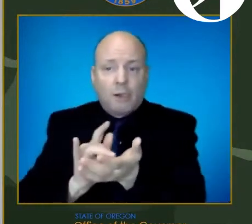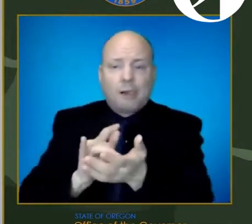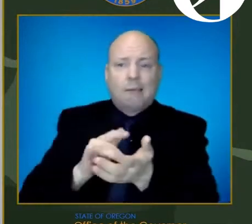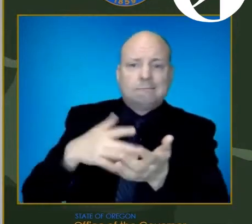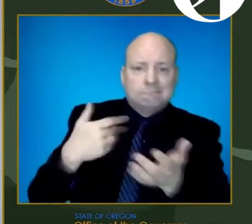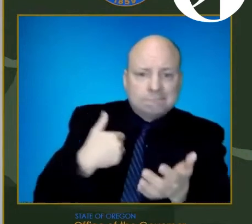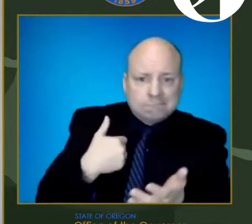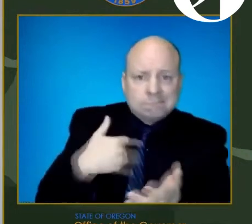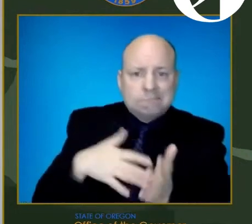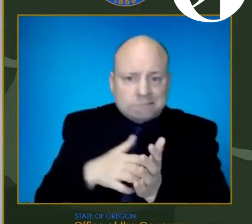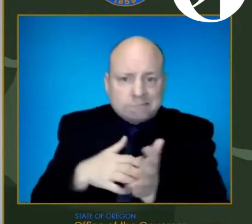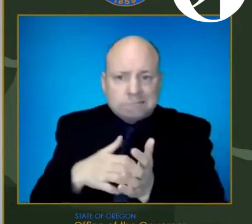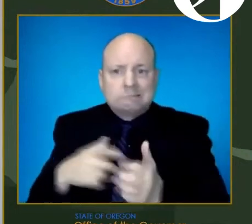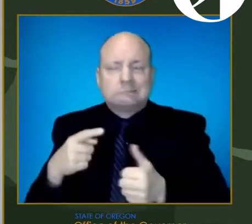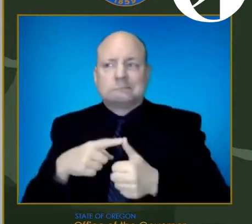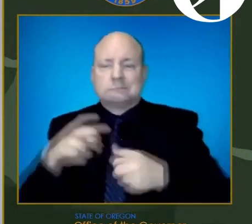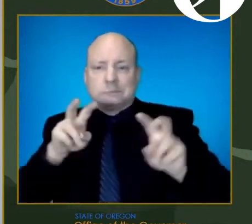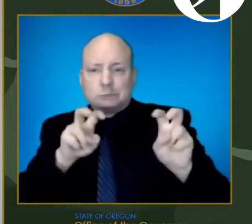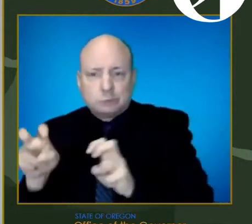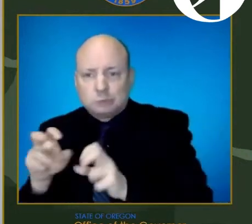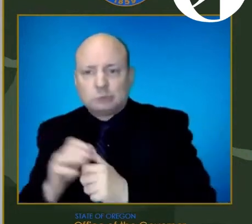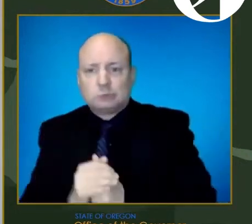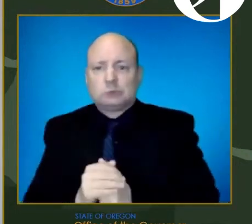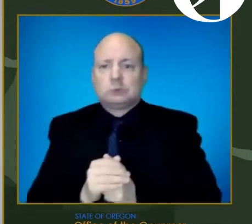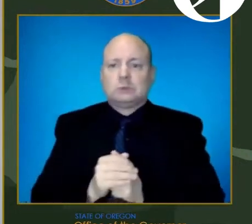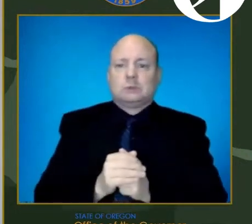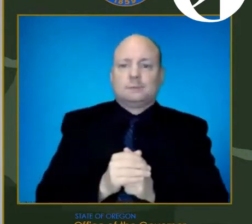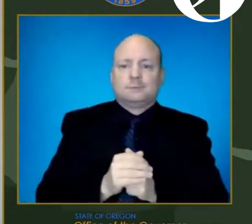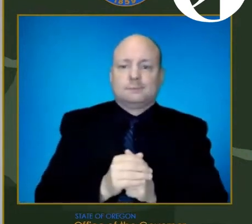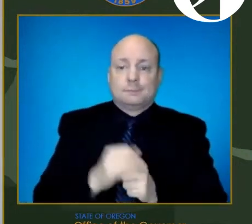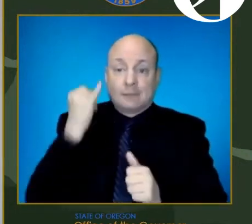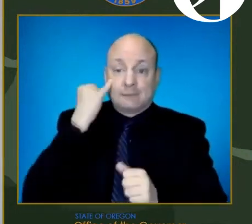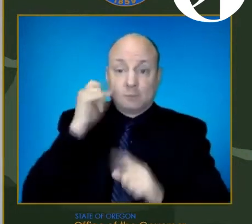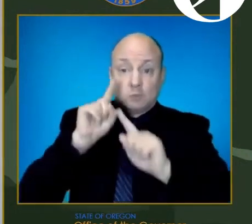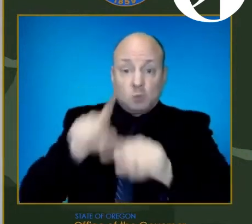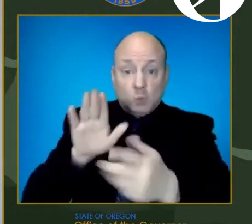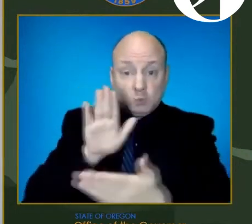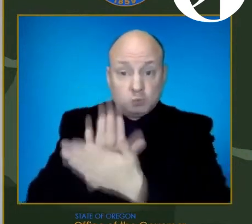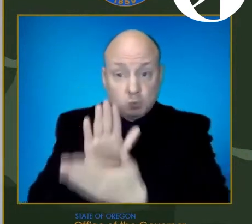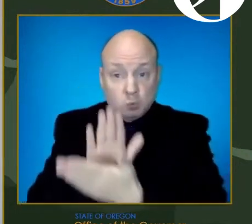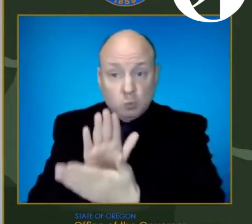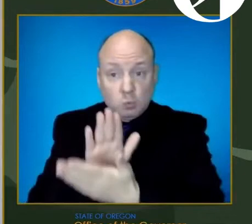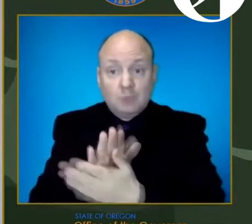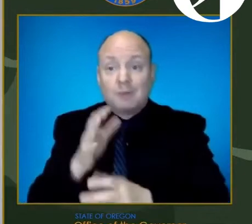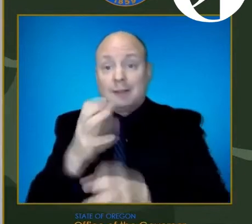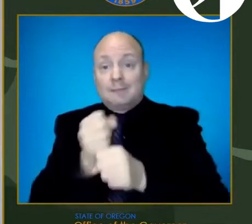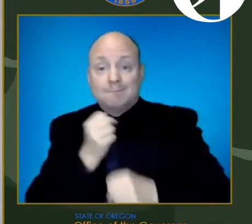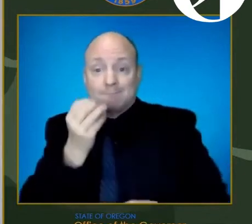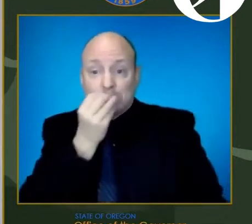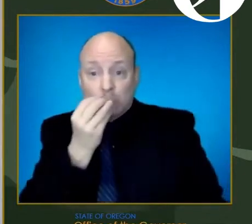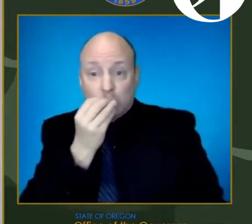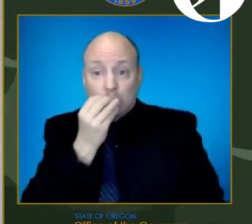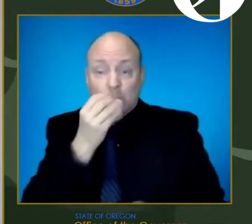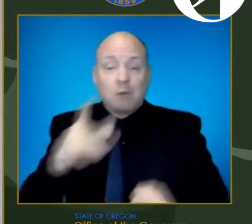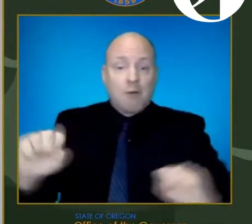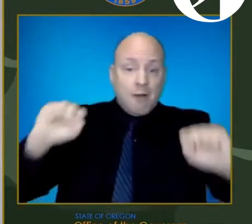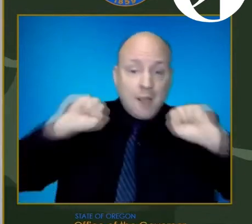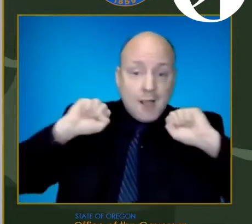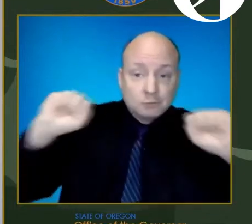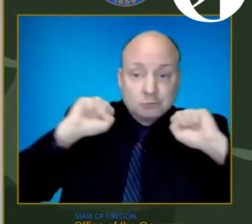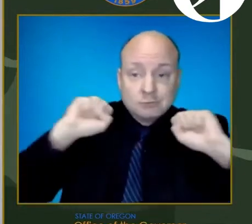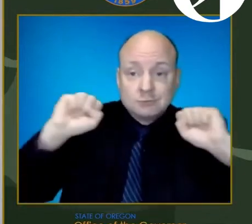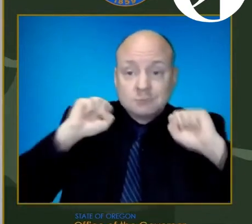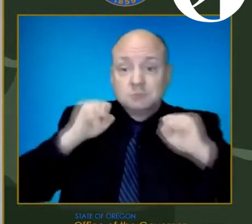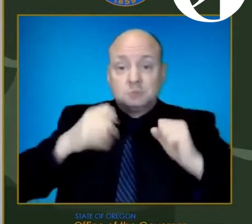school. Schools are a place where kids get fed and they get exercise. The social interaction, all of our research shows it's really, really positive in terms